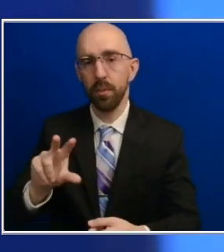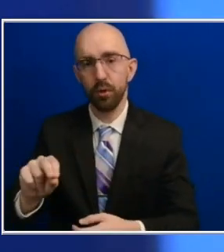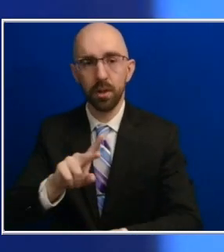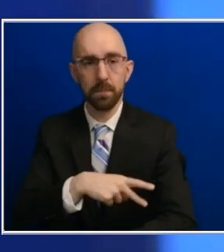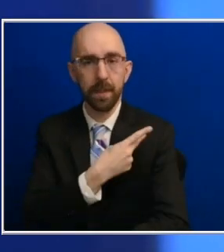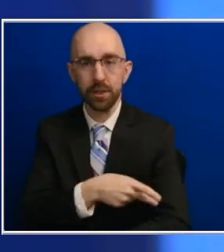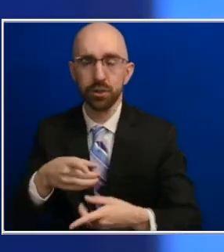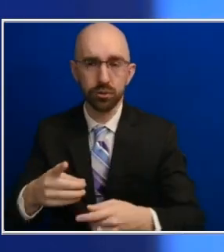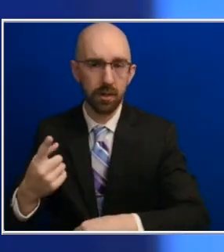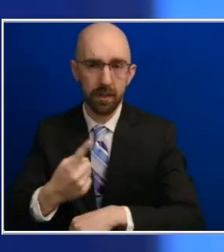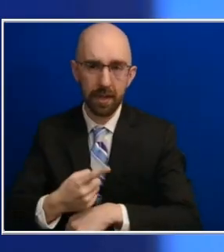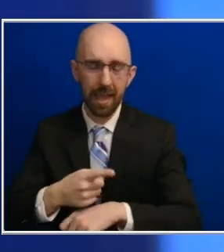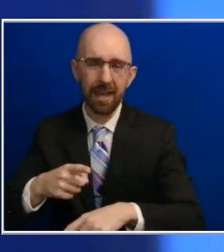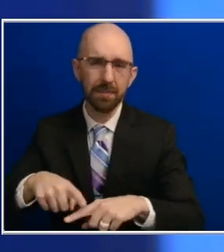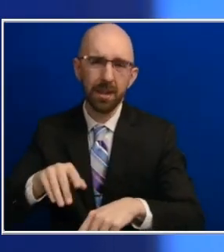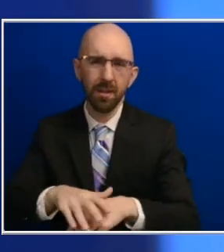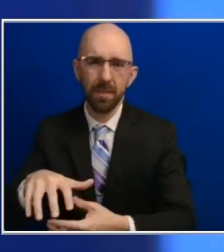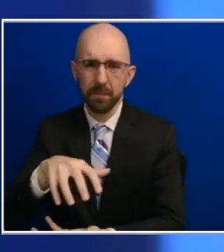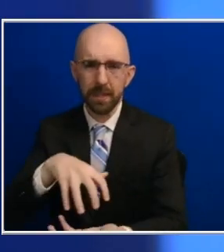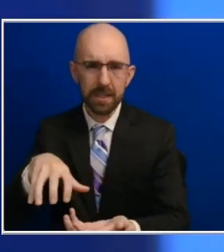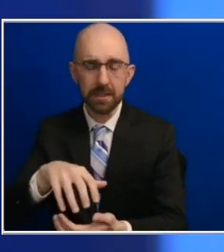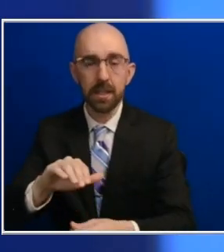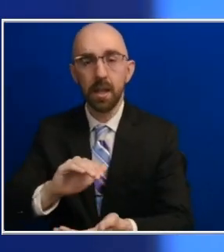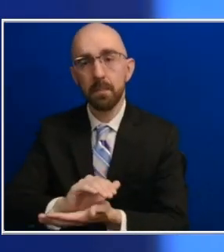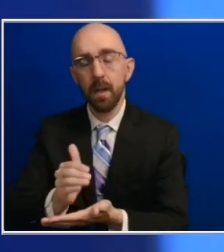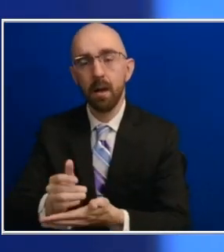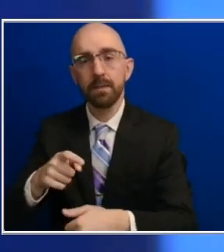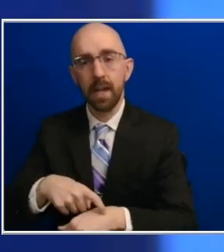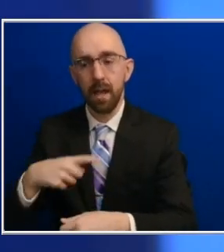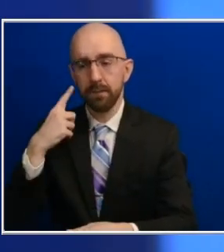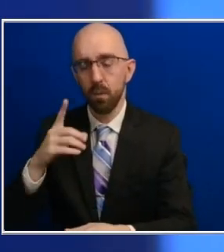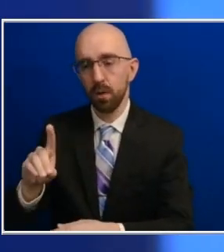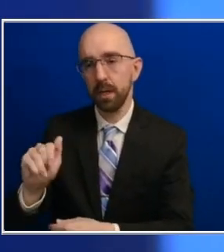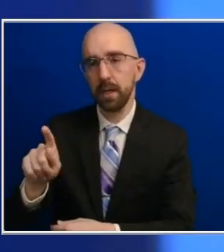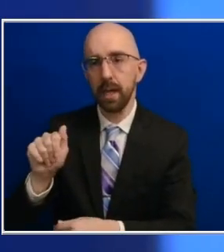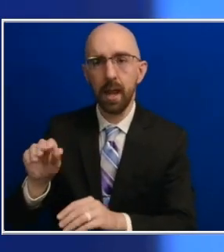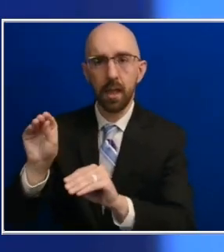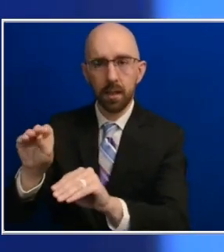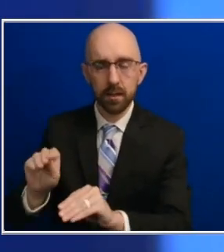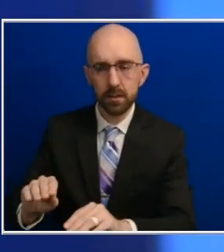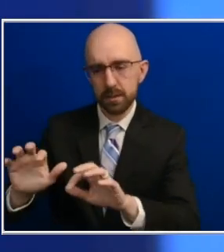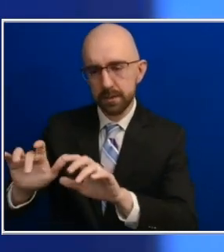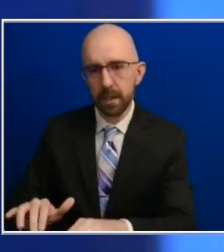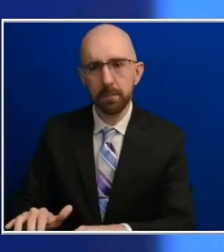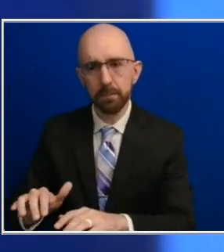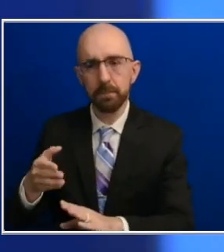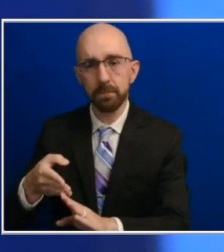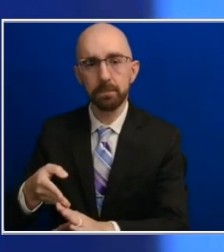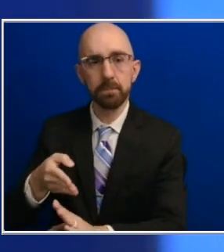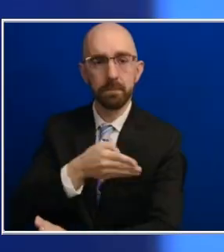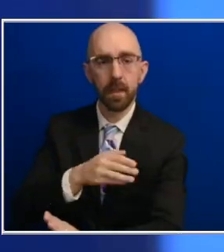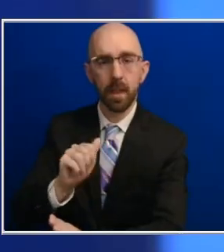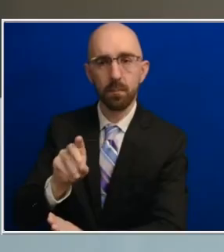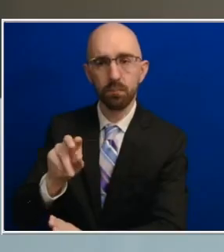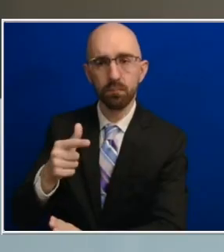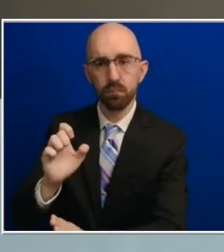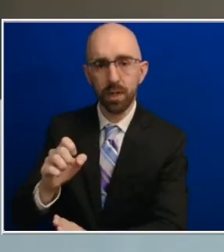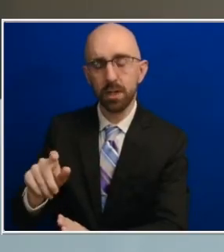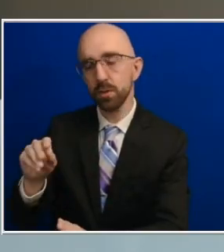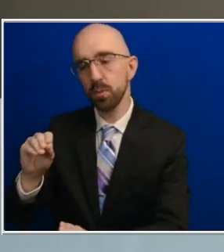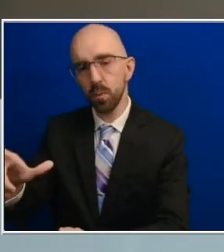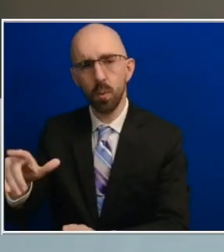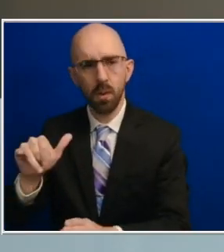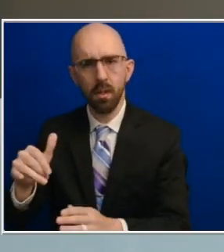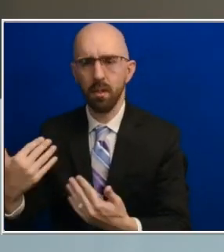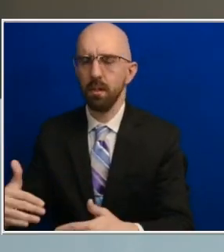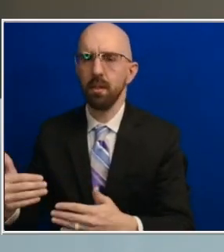and the amount of time that I have to spend doing data entry, typing notes, prior to a bridge or prior to any kind of a tool was dramatic and significant,